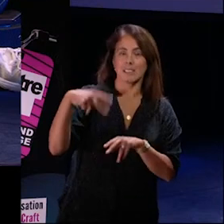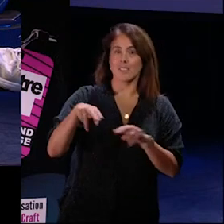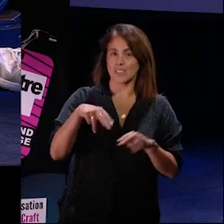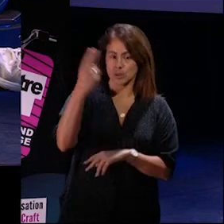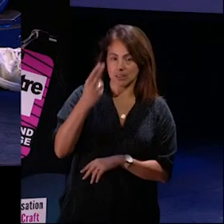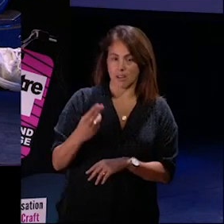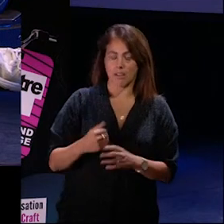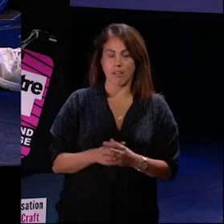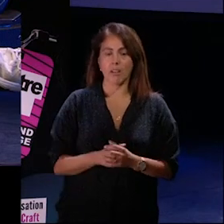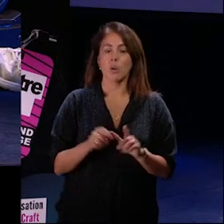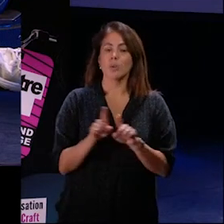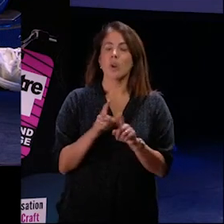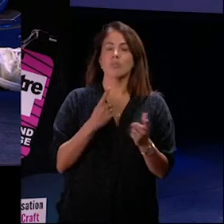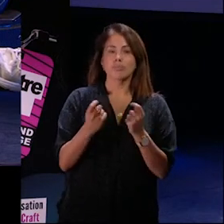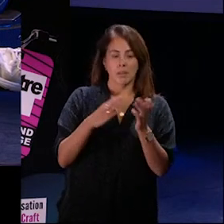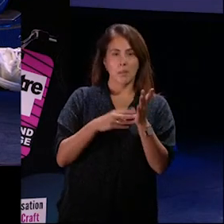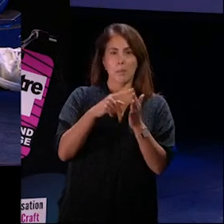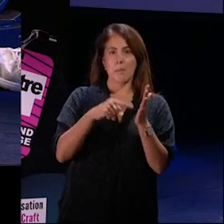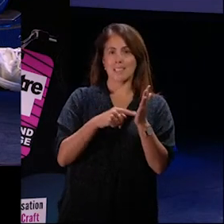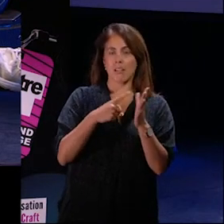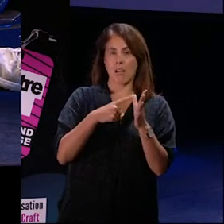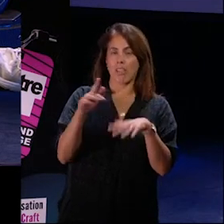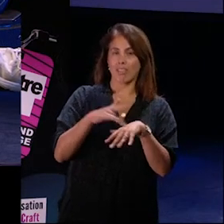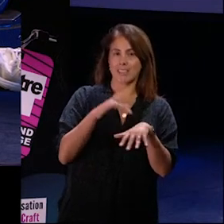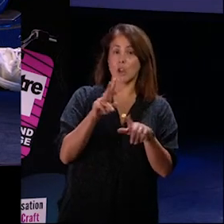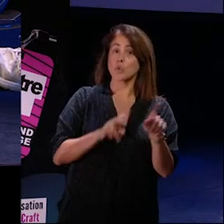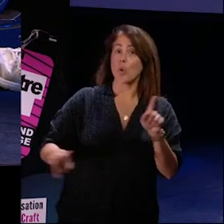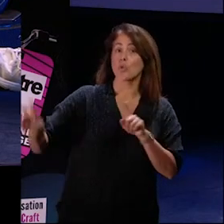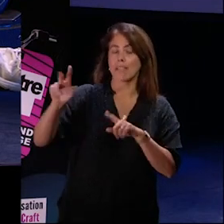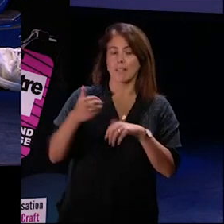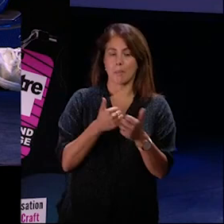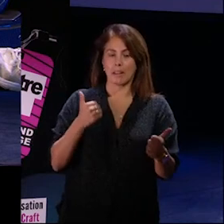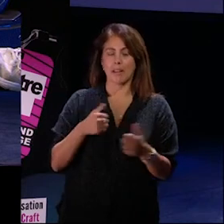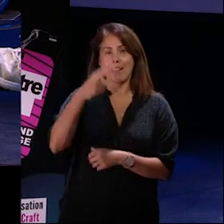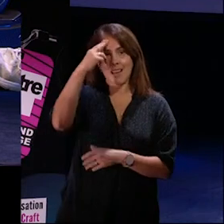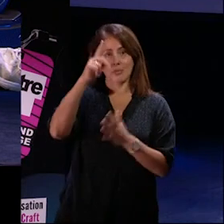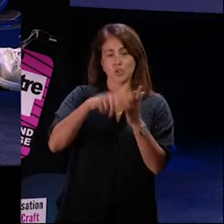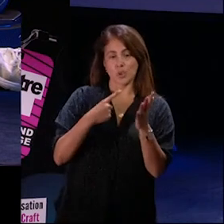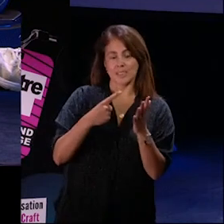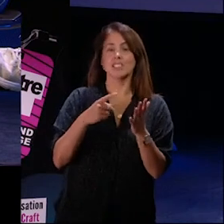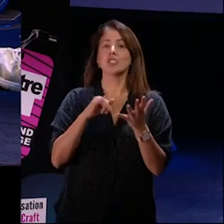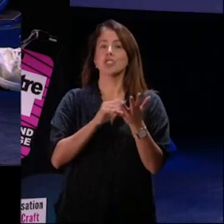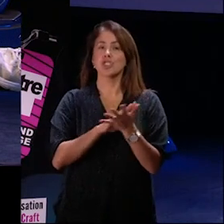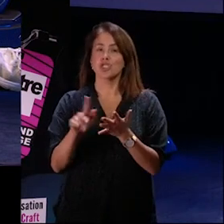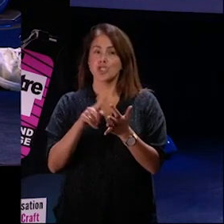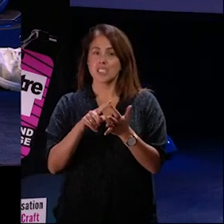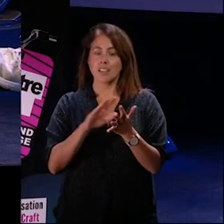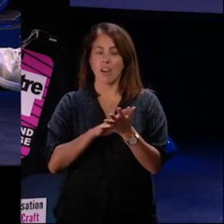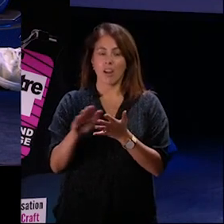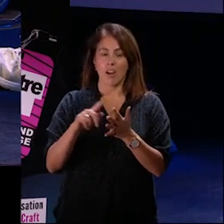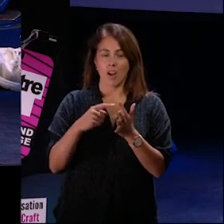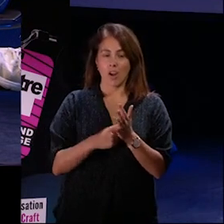also run Meta Theatre, a touring theatre company. Hiya, I'm Josie, she, her. I